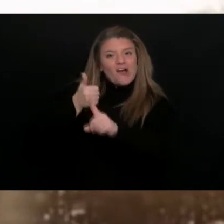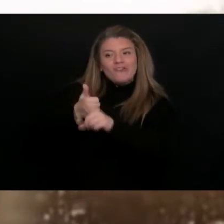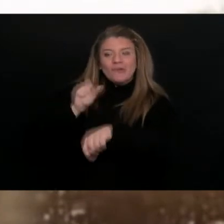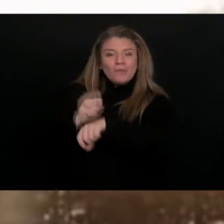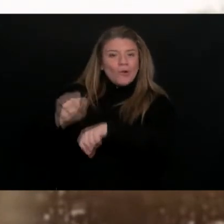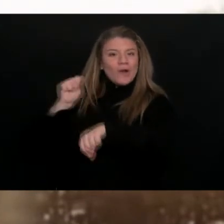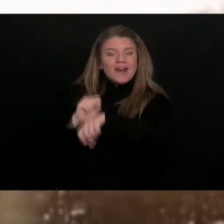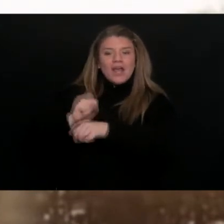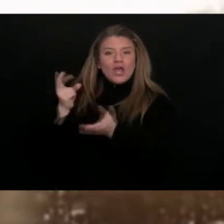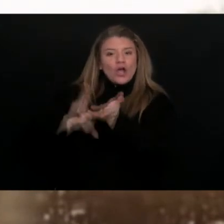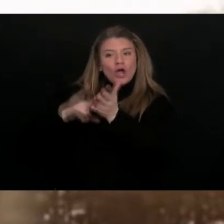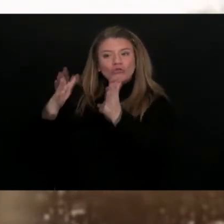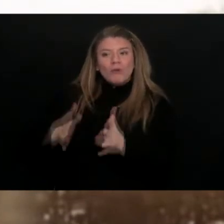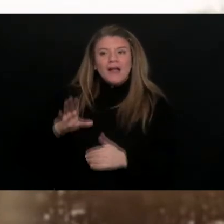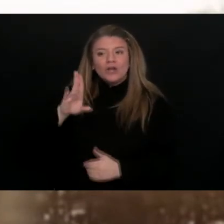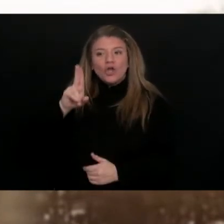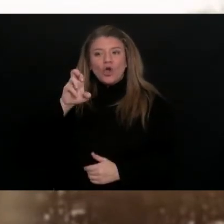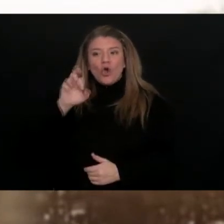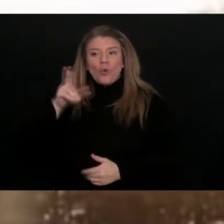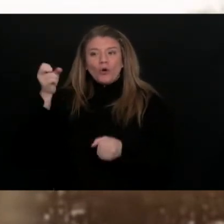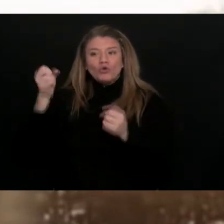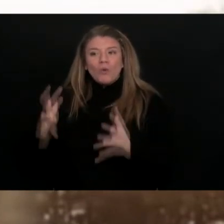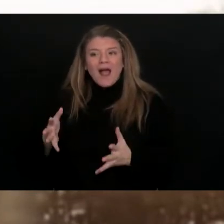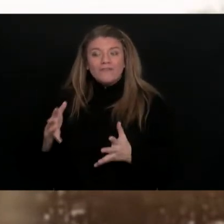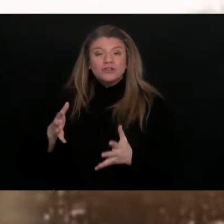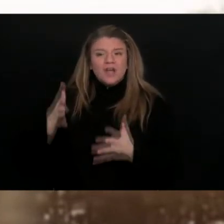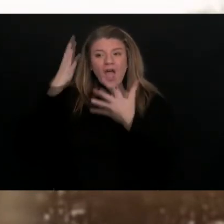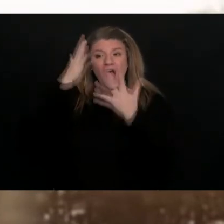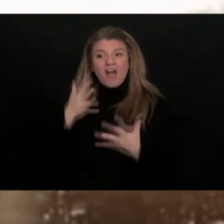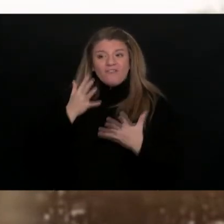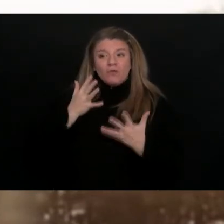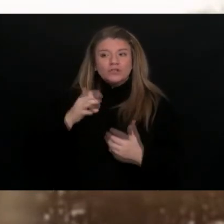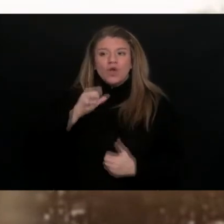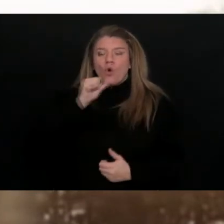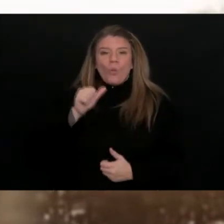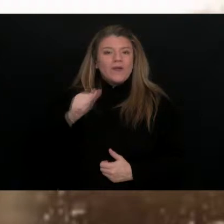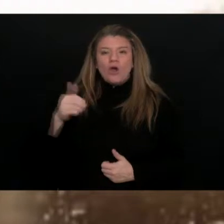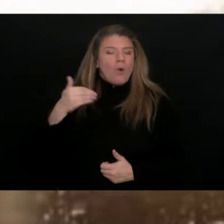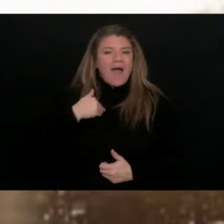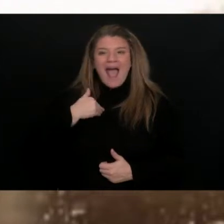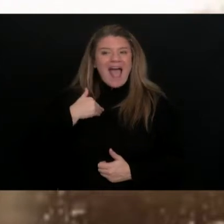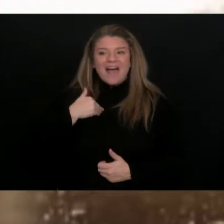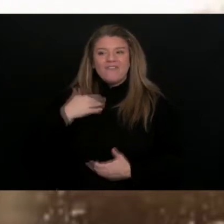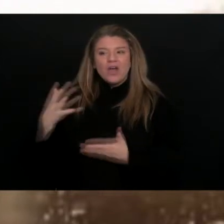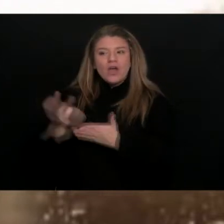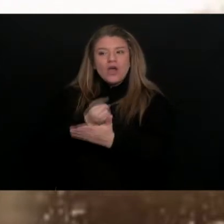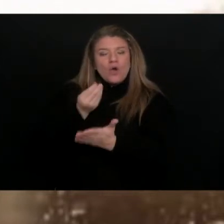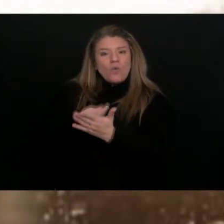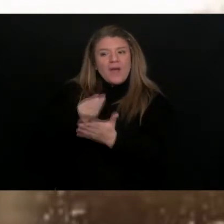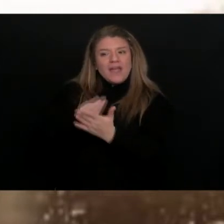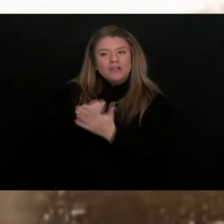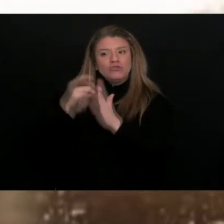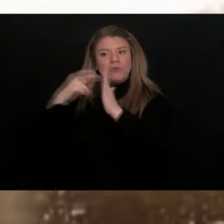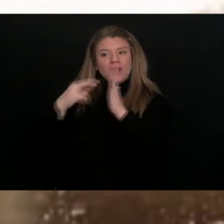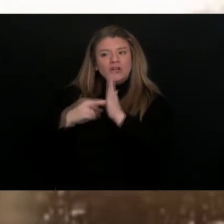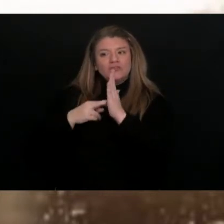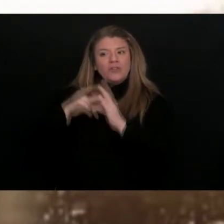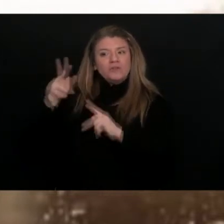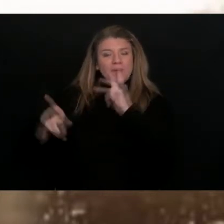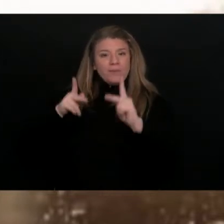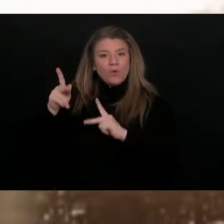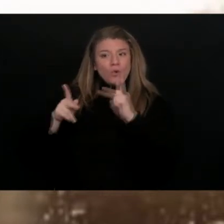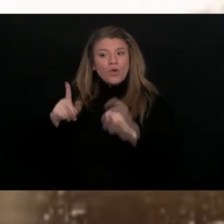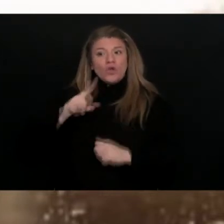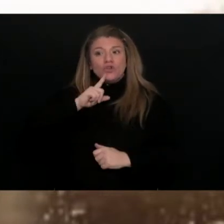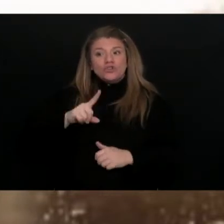gig workers, Uber drivers. And unfortunately, we don't have data or wage records on those folks. And so under